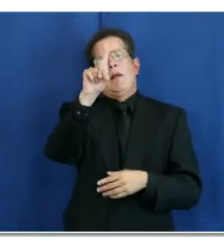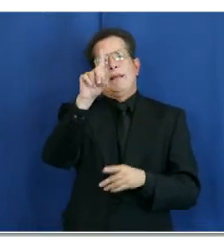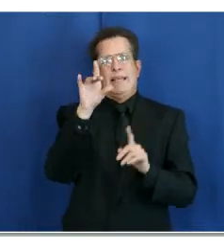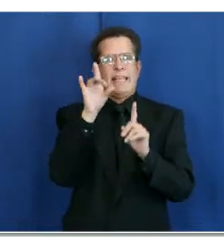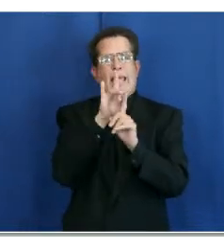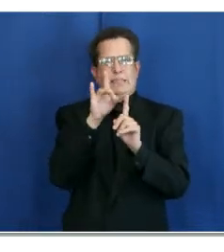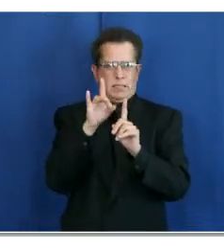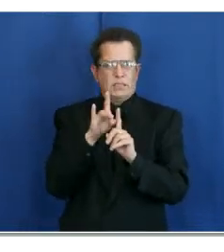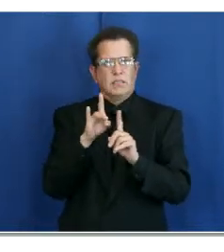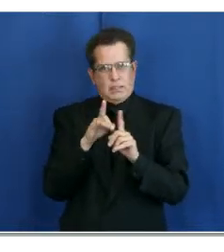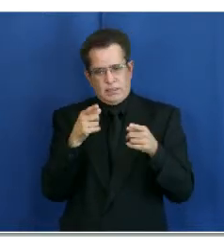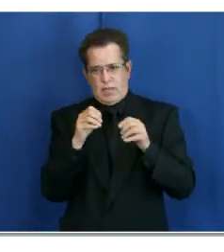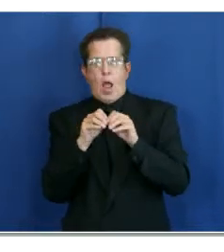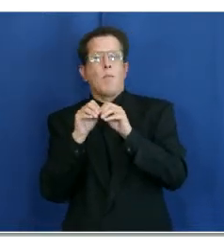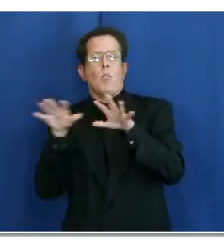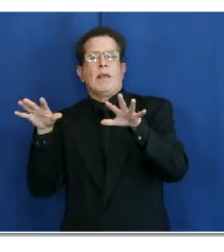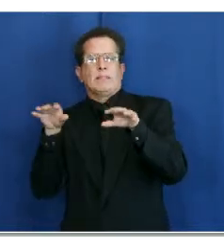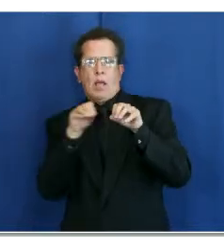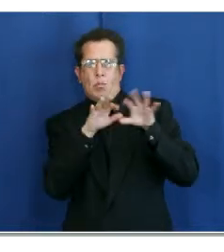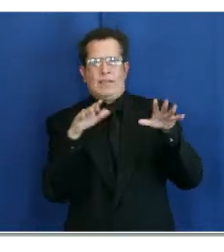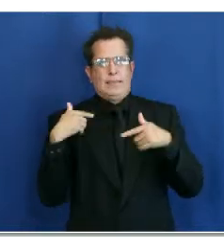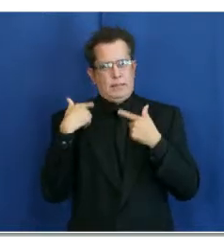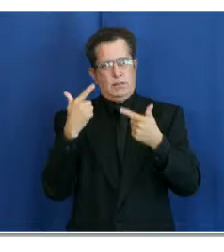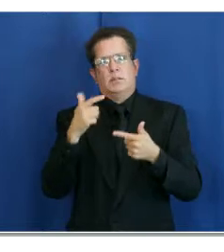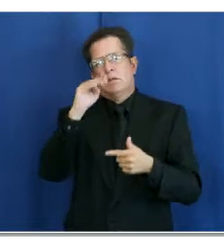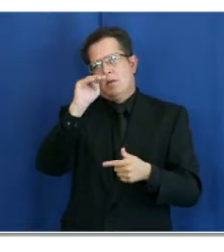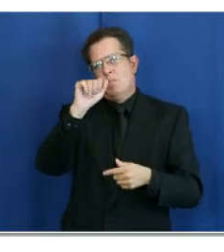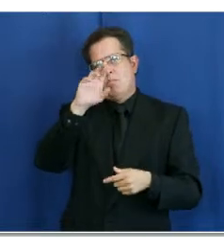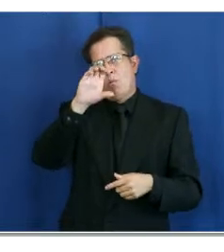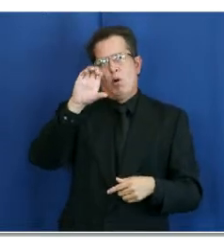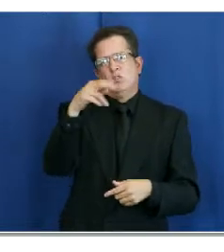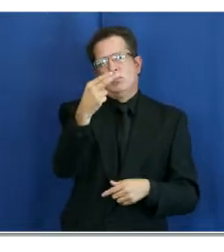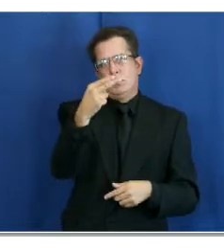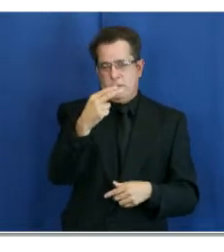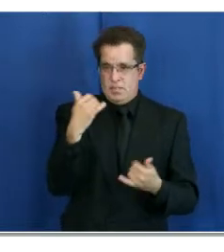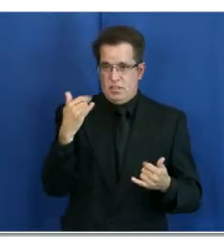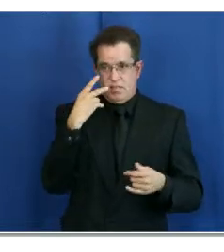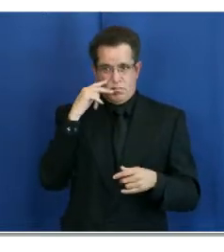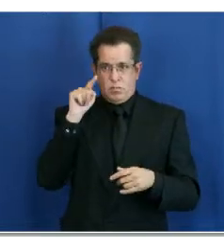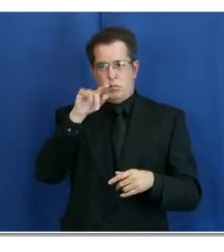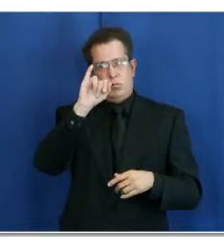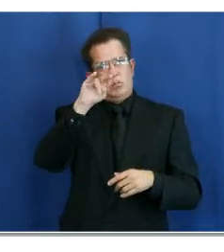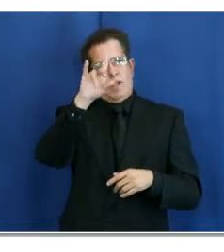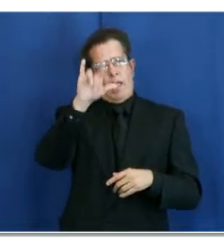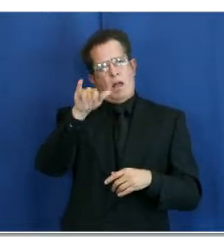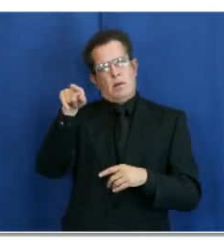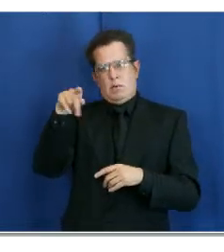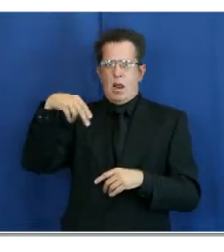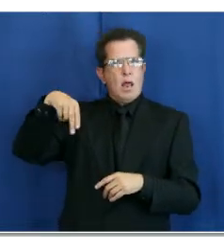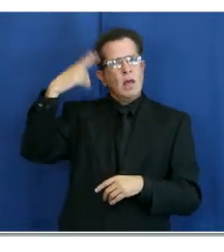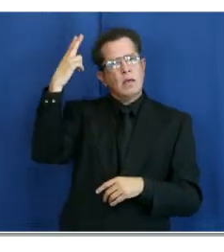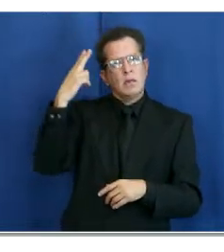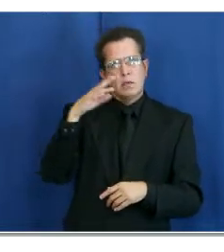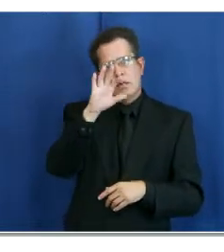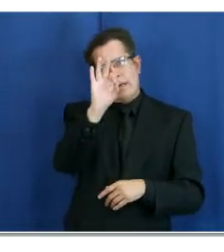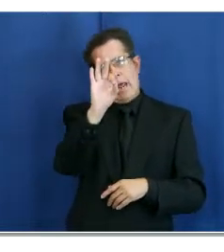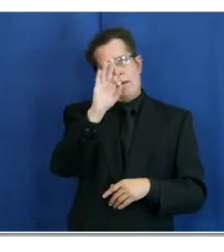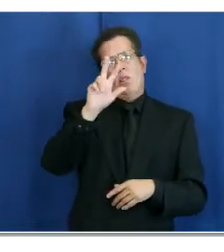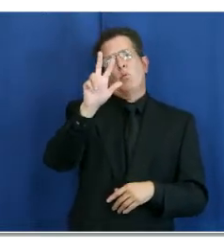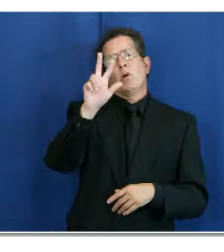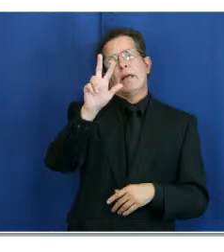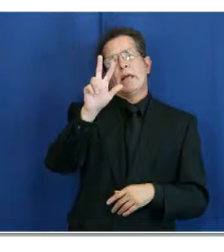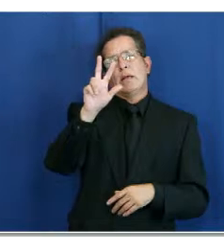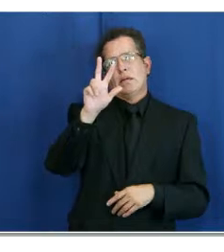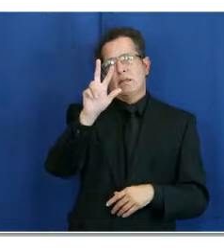community setting outbreaks since March. Note that July has the largest number of outbreaks with 93 of